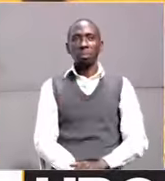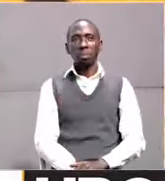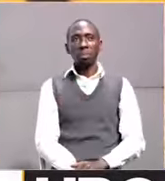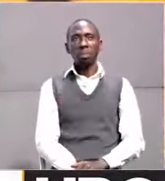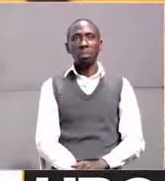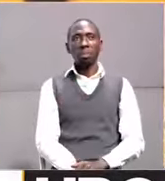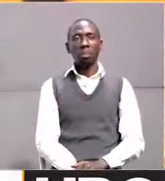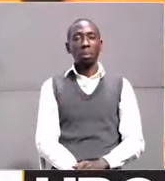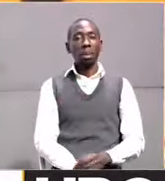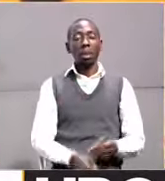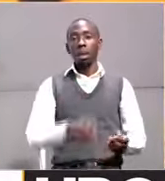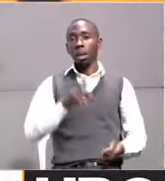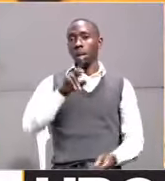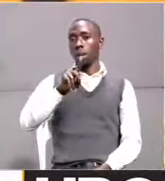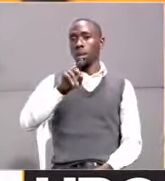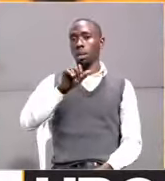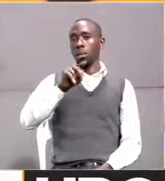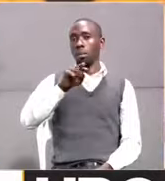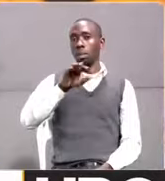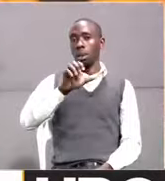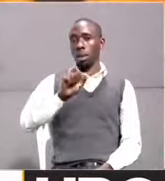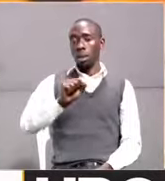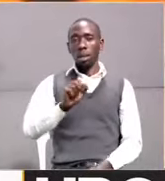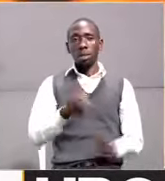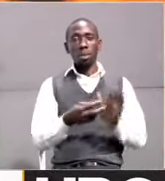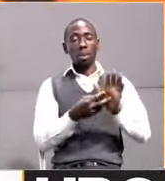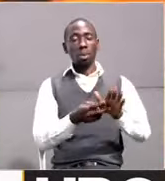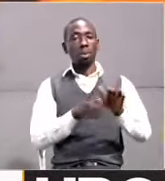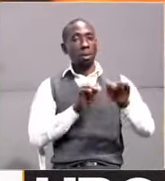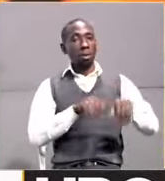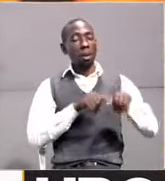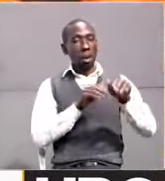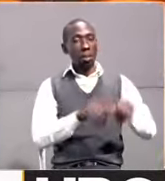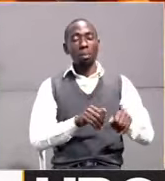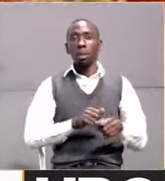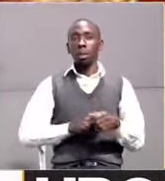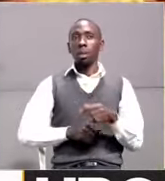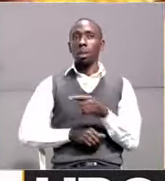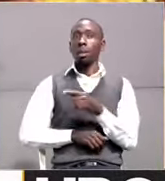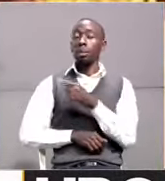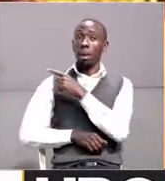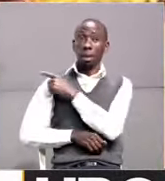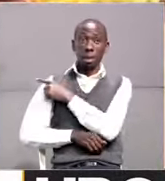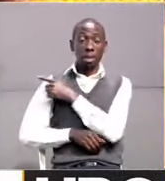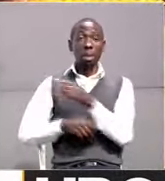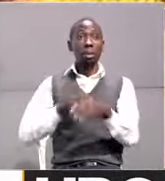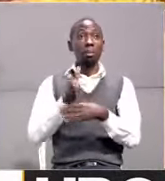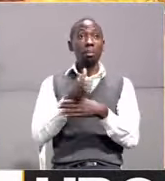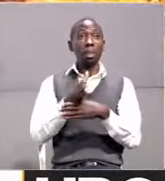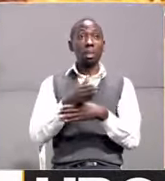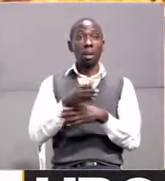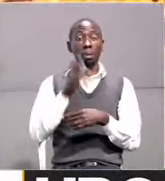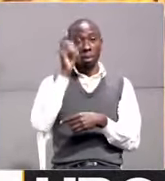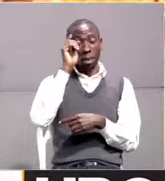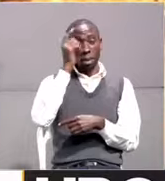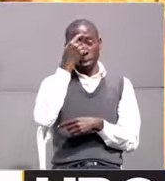Kamanya demonstration farm, the 4-acre model farm. That is the Minister of State,